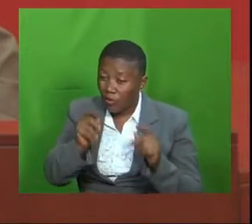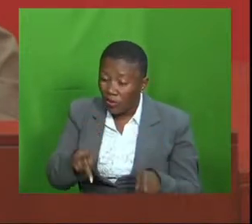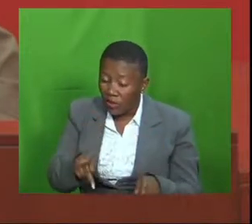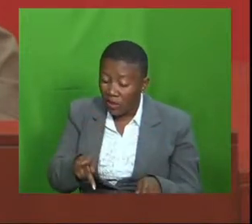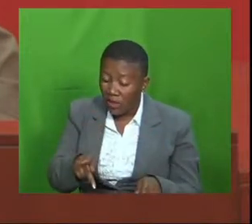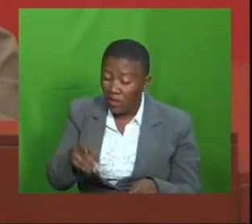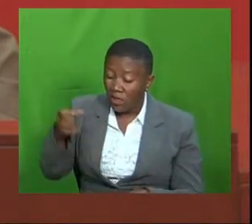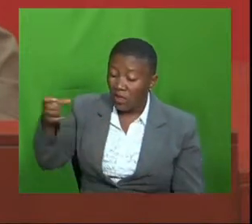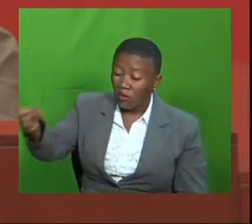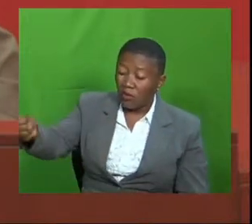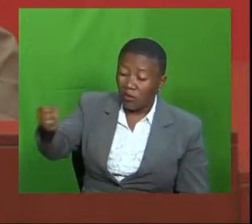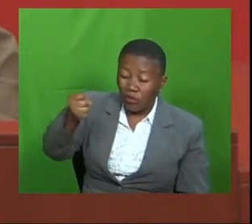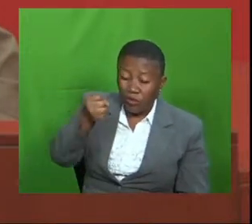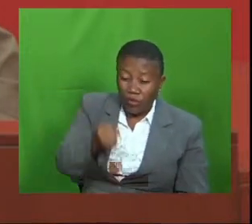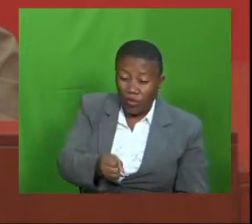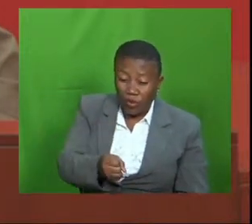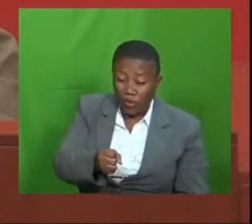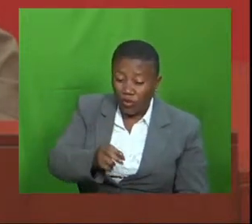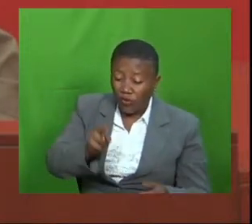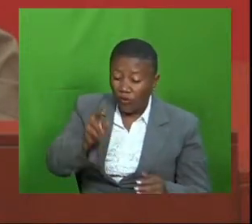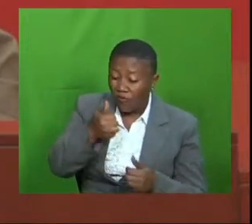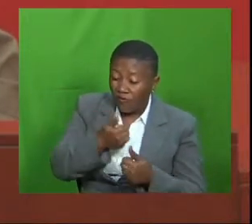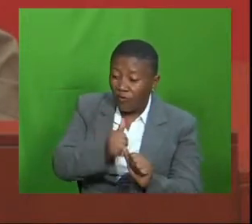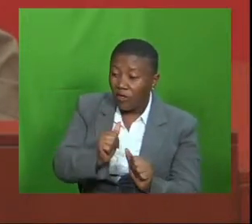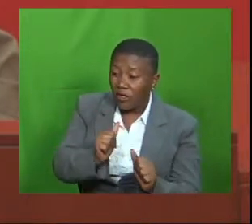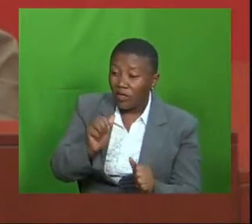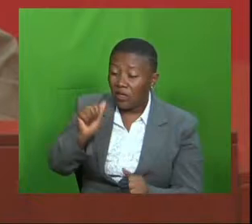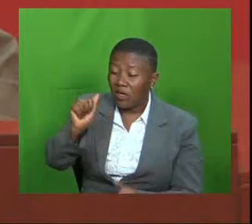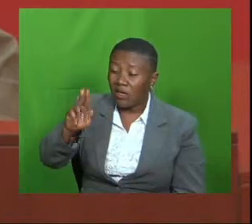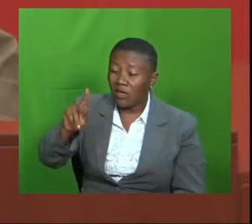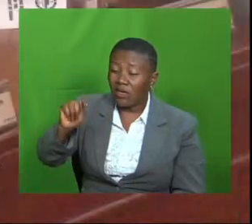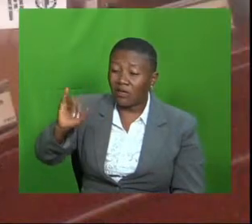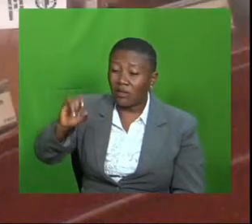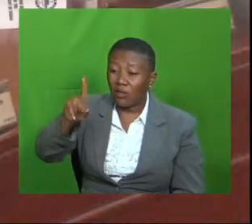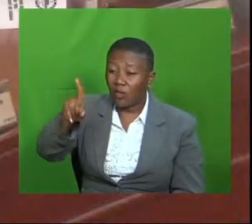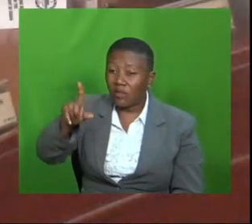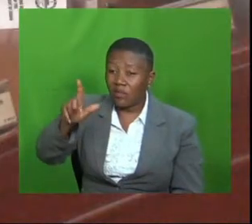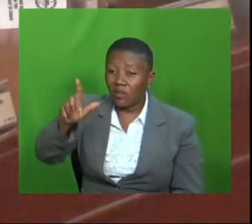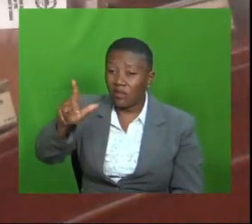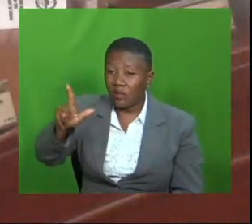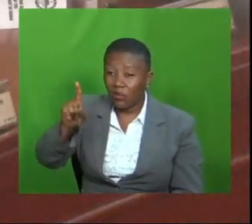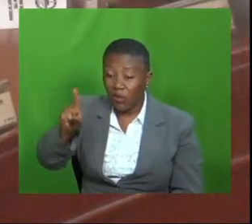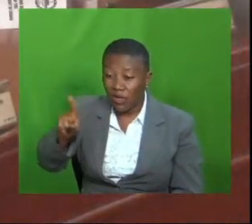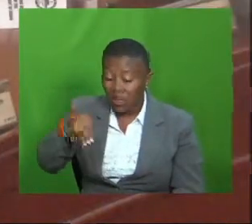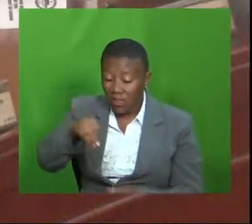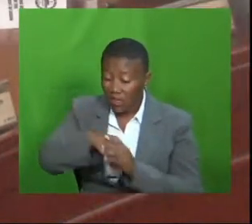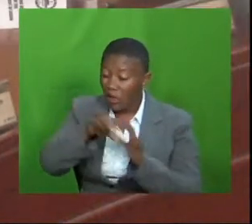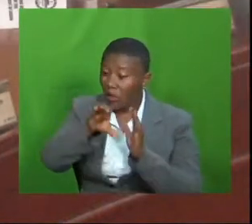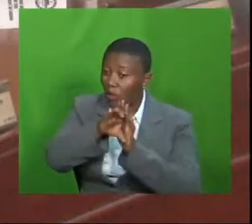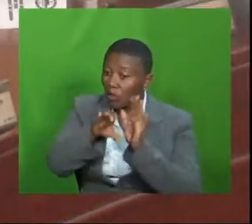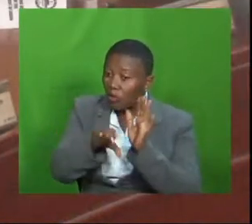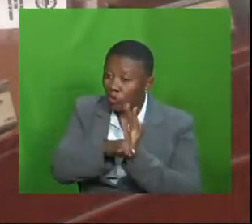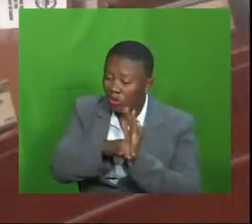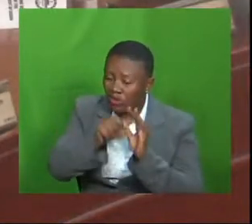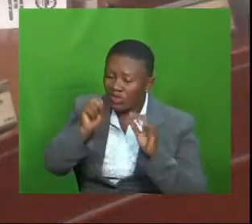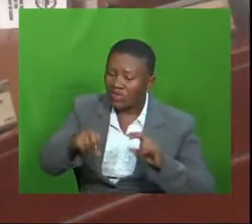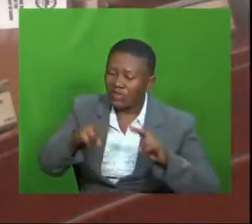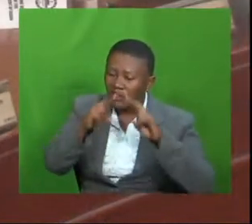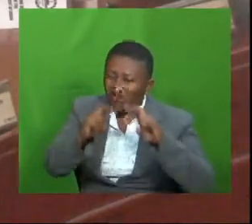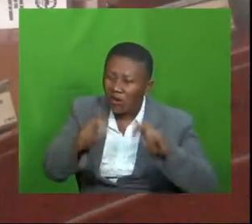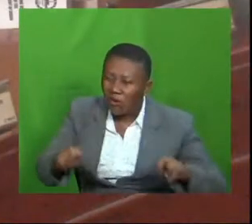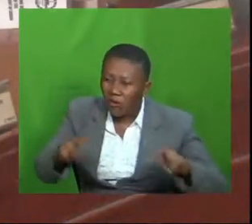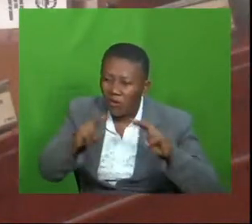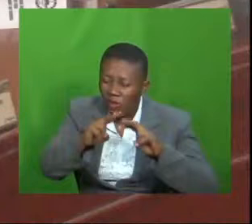appointed under Article 1031 of the Constitution to inquire into